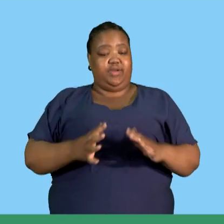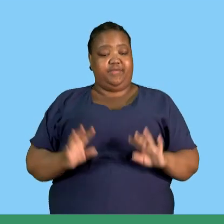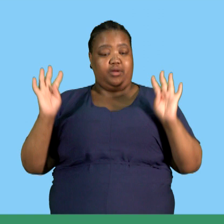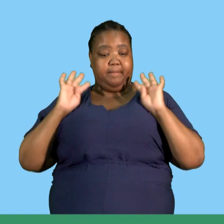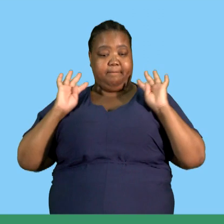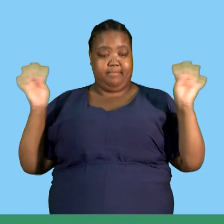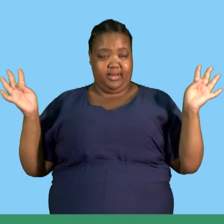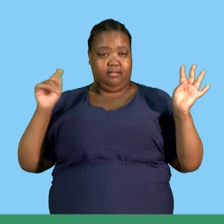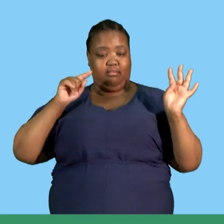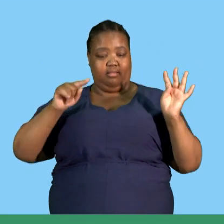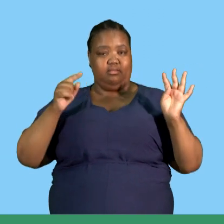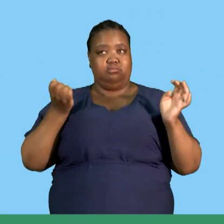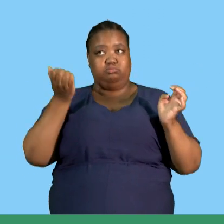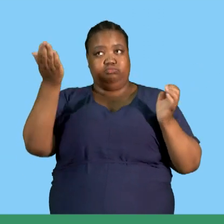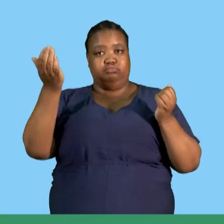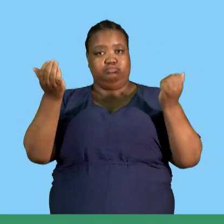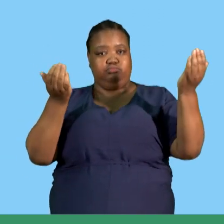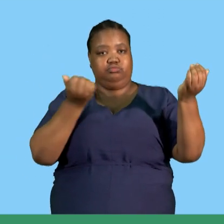members or to the experts.